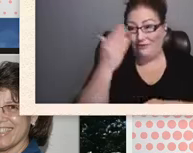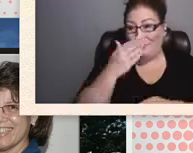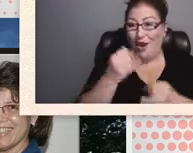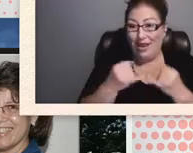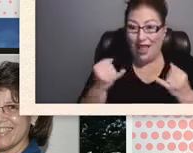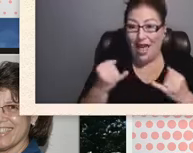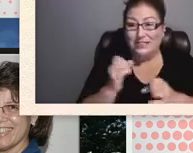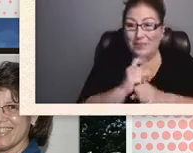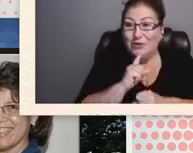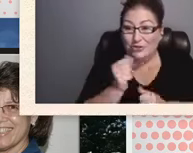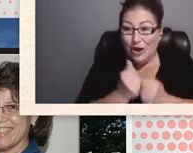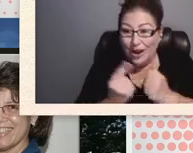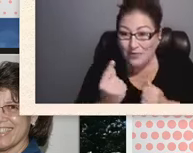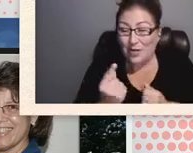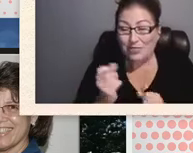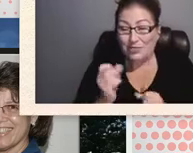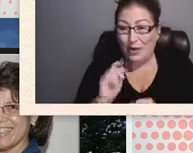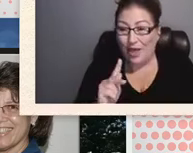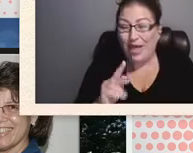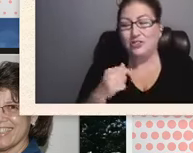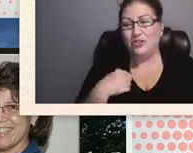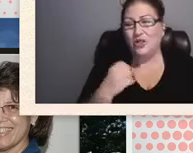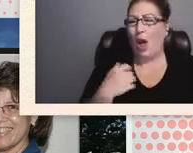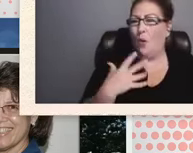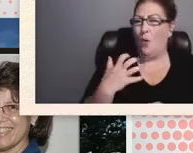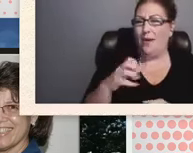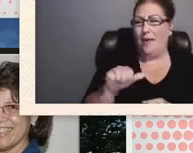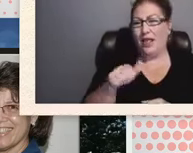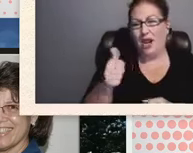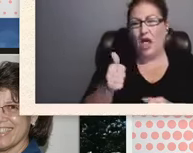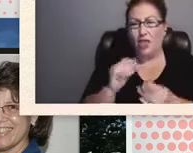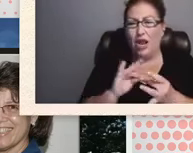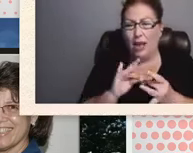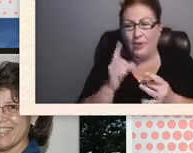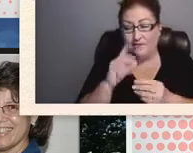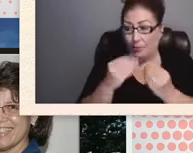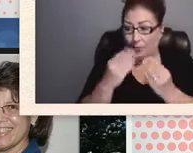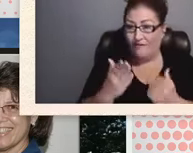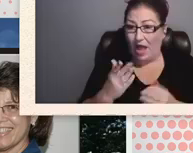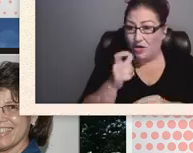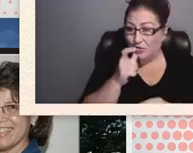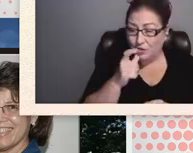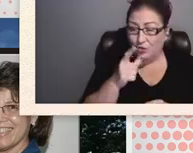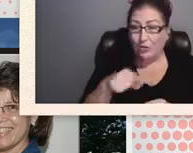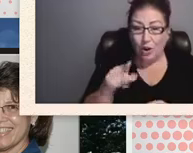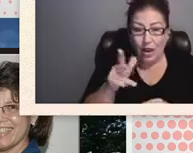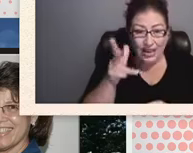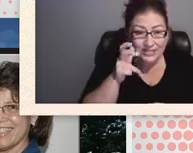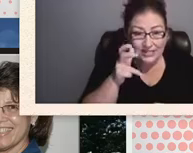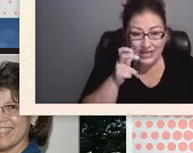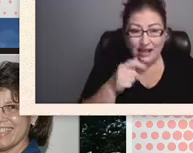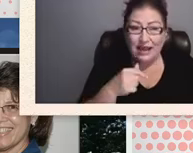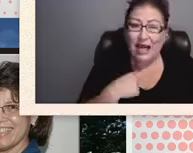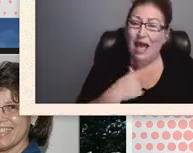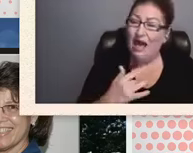And let me just make this one other comment. For providers out there that are listening, I feel your pain when it comes